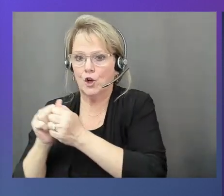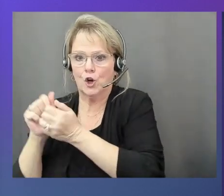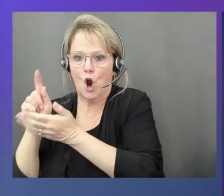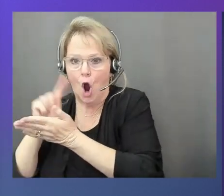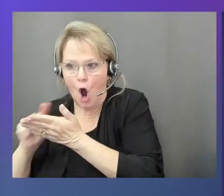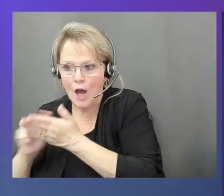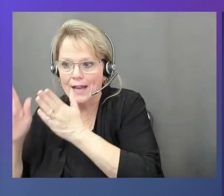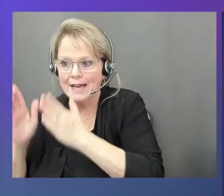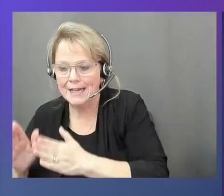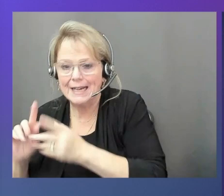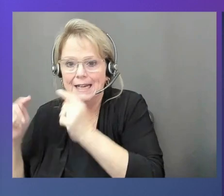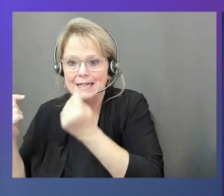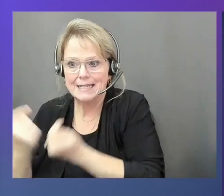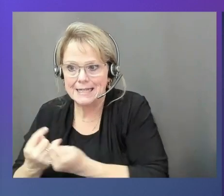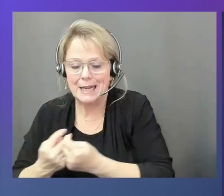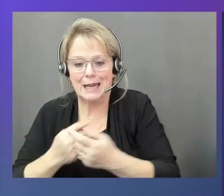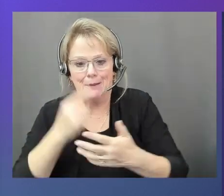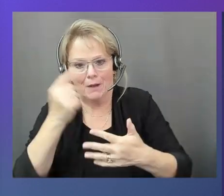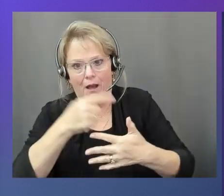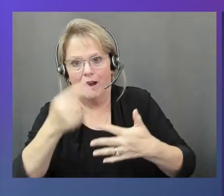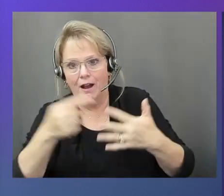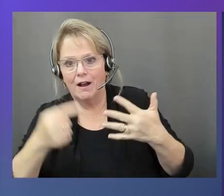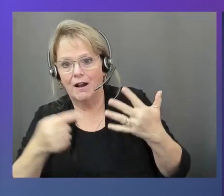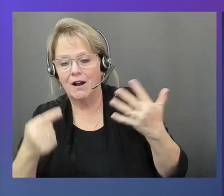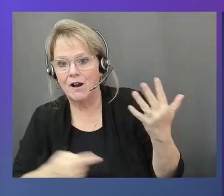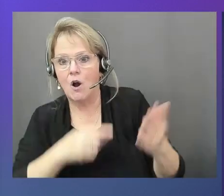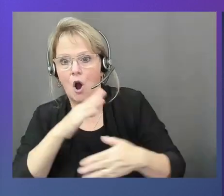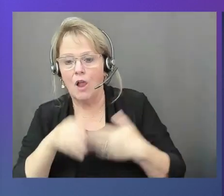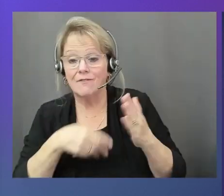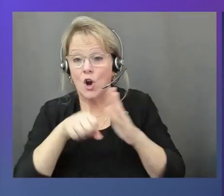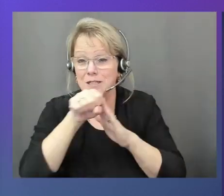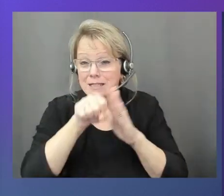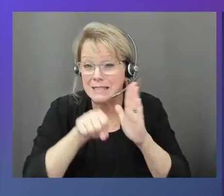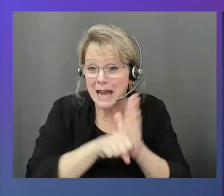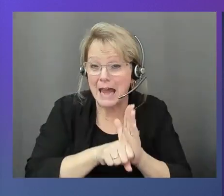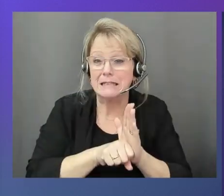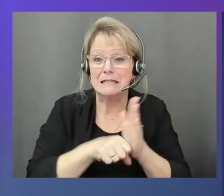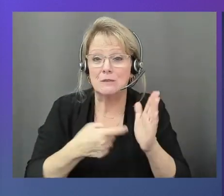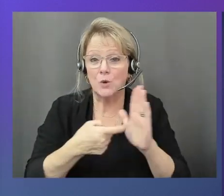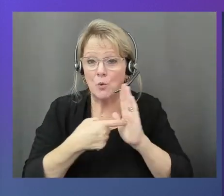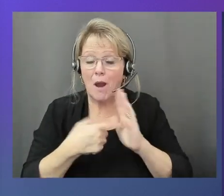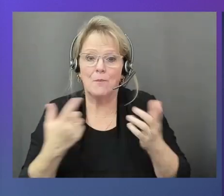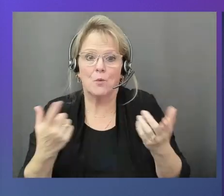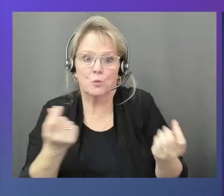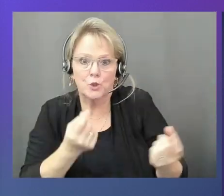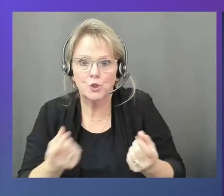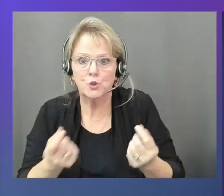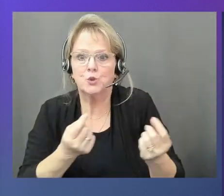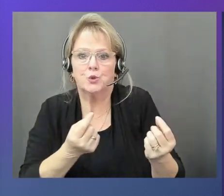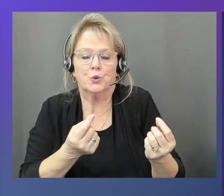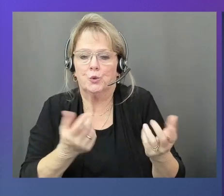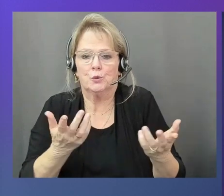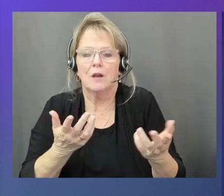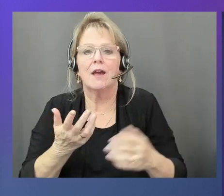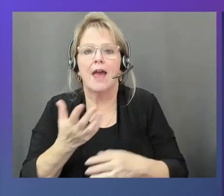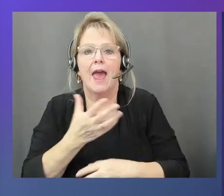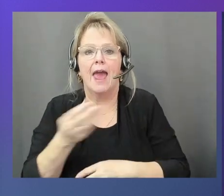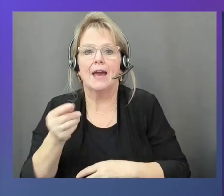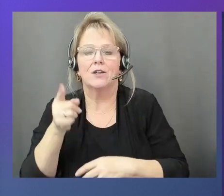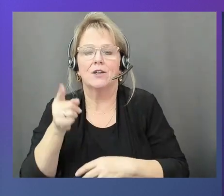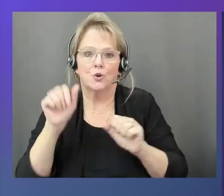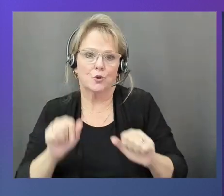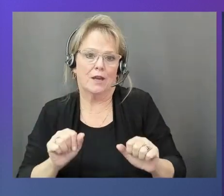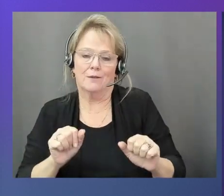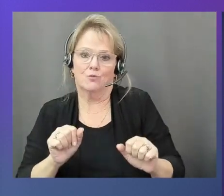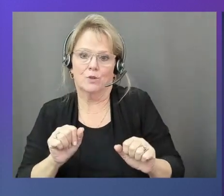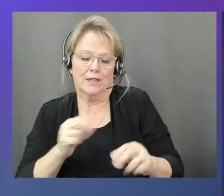here's where compliance states, here's where our states lie. What other information do we do? And that could potentially, to your point, Jeff, cut down days, weeks, months